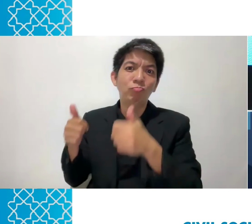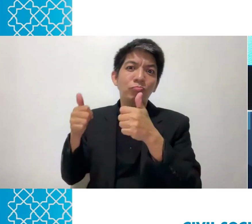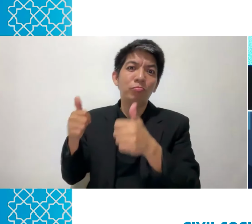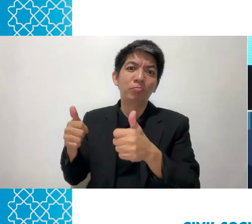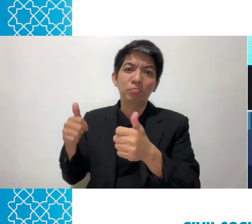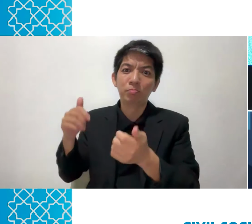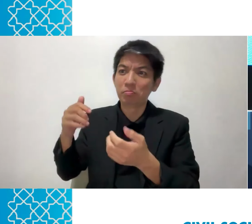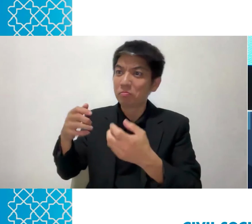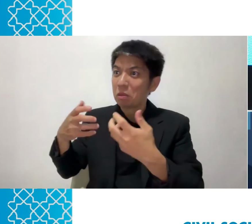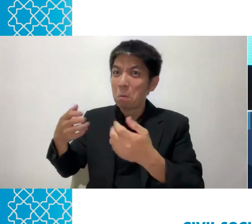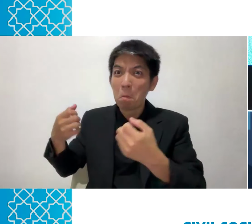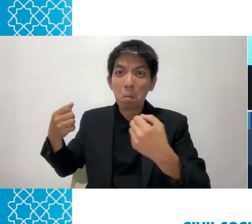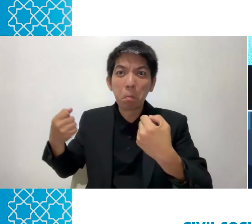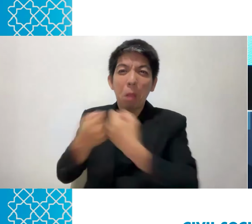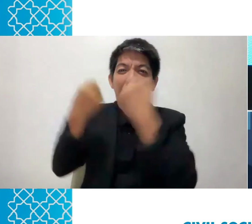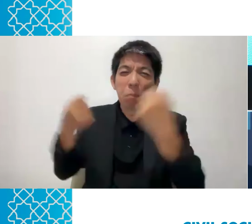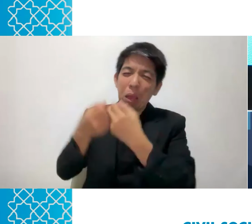yeah.